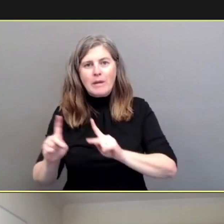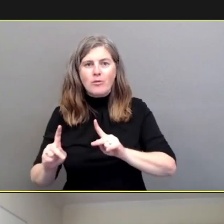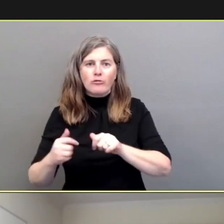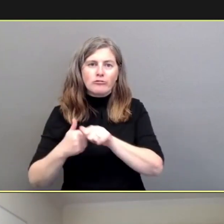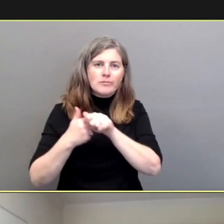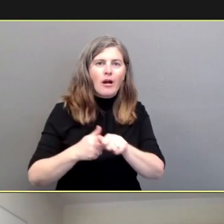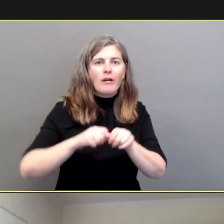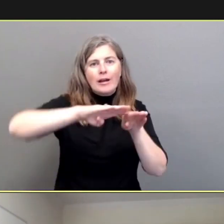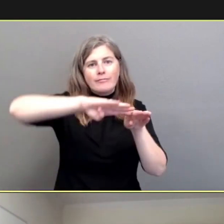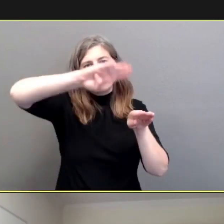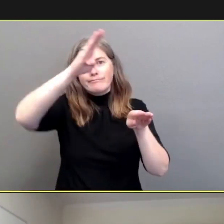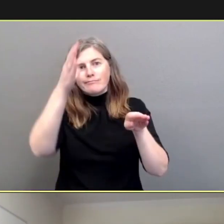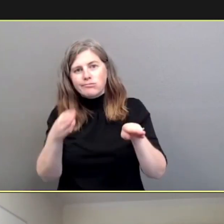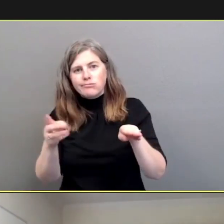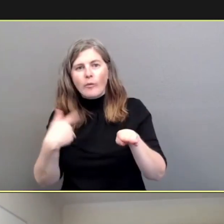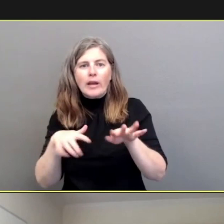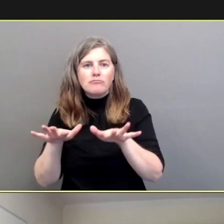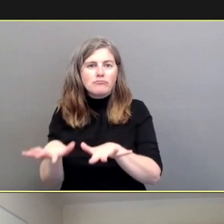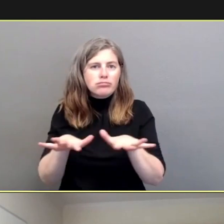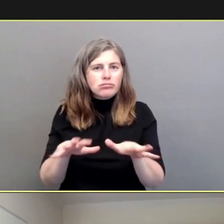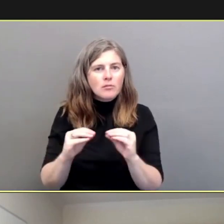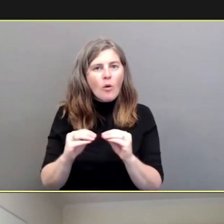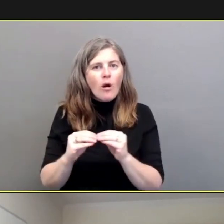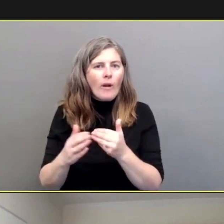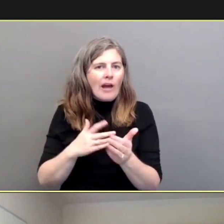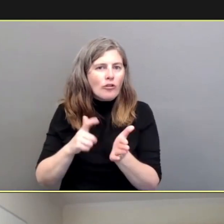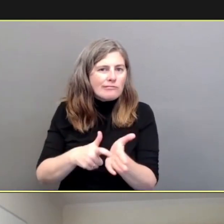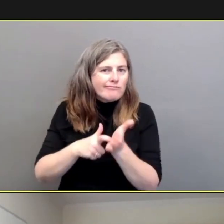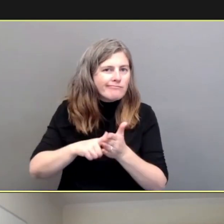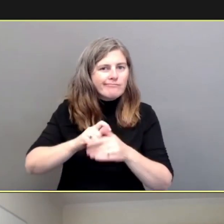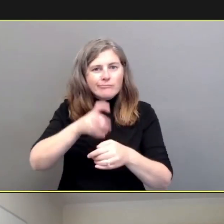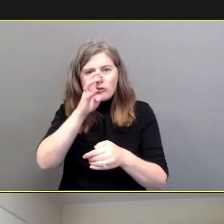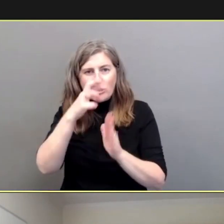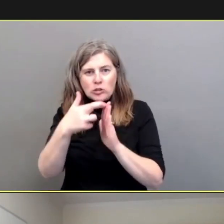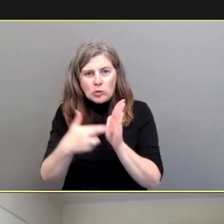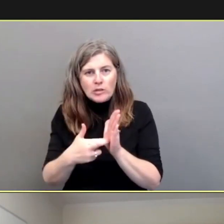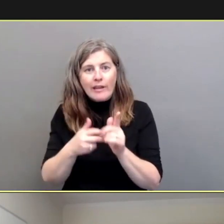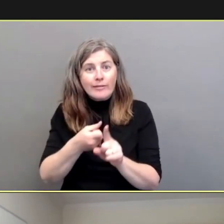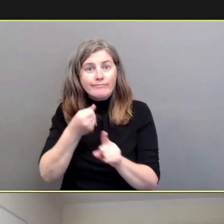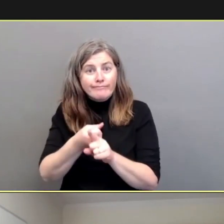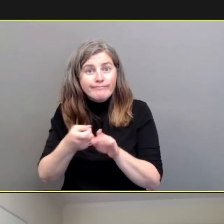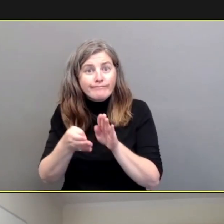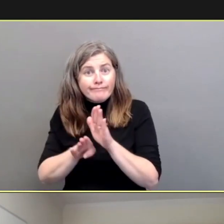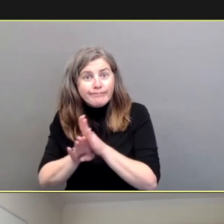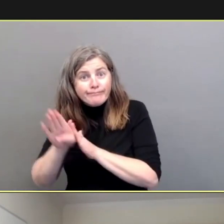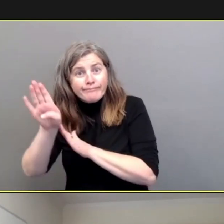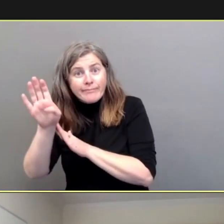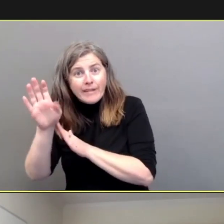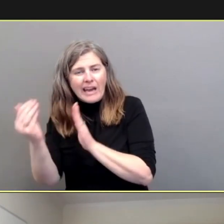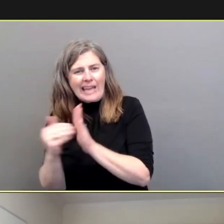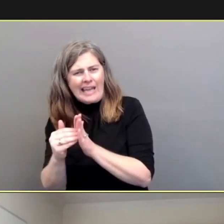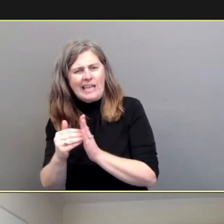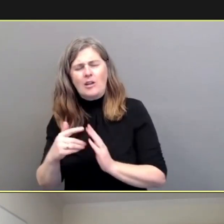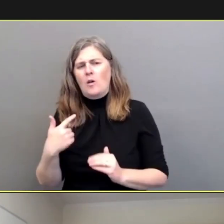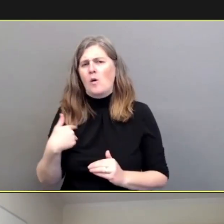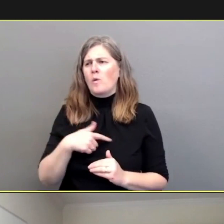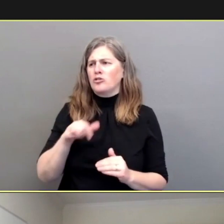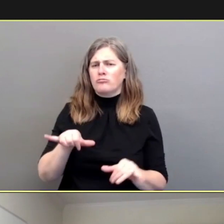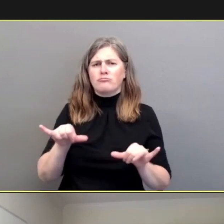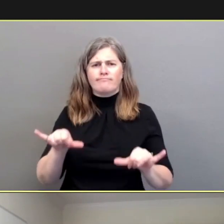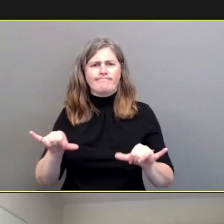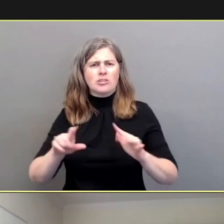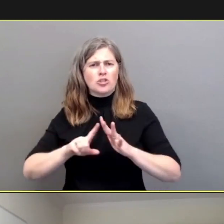comes down, we relax whatever mandates we have, then we have another surge. And I think we ought to all be